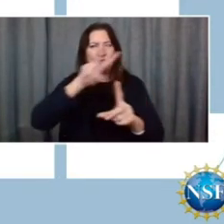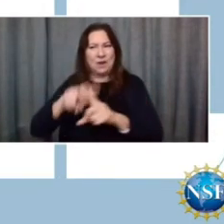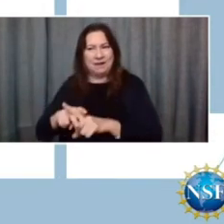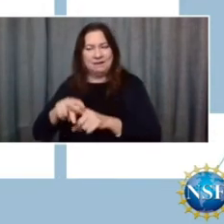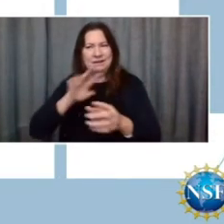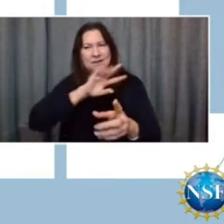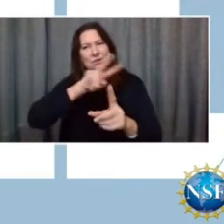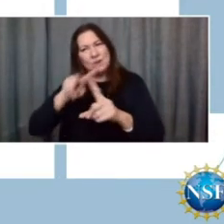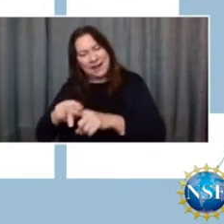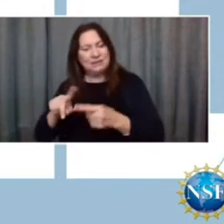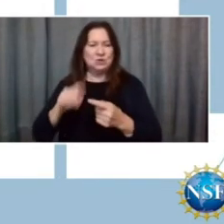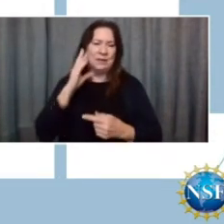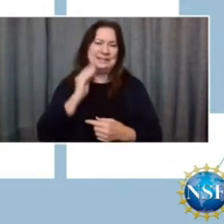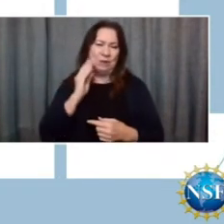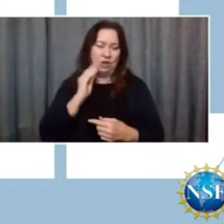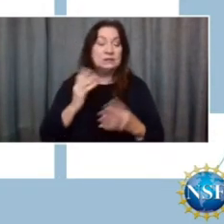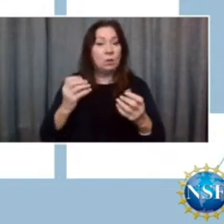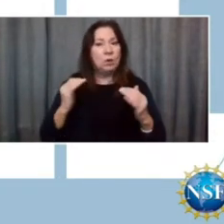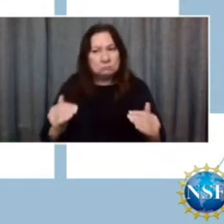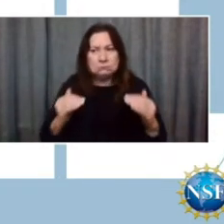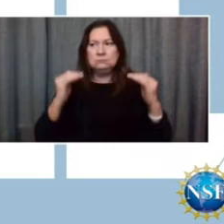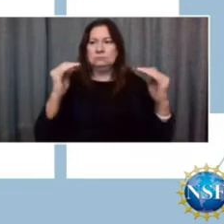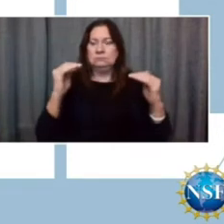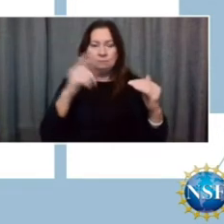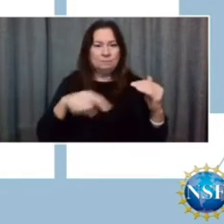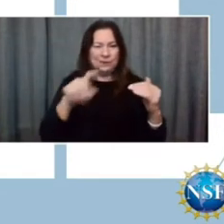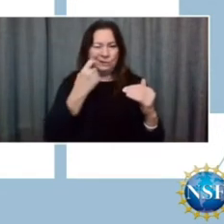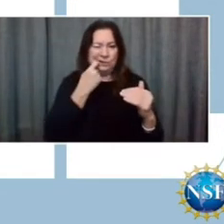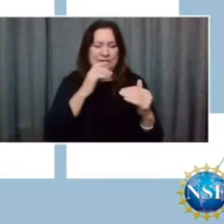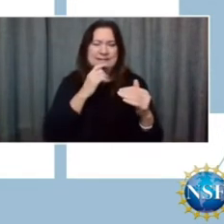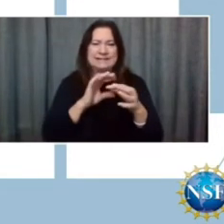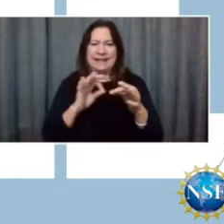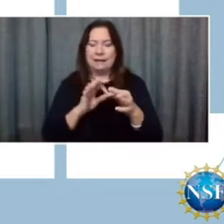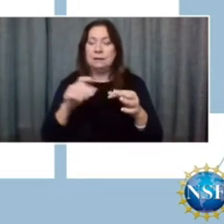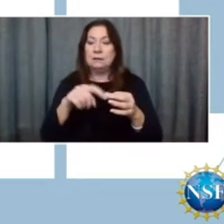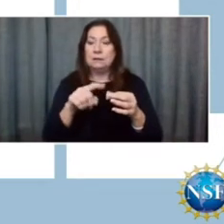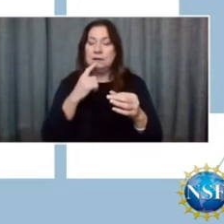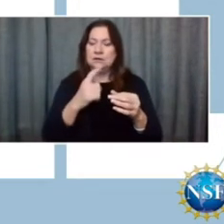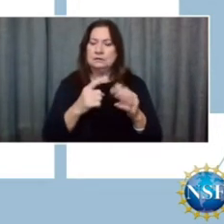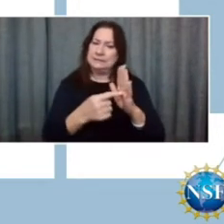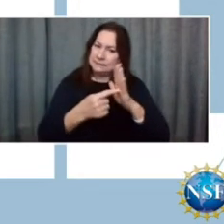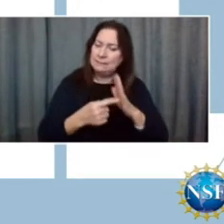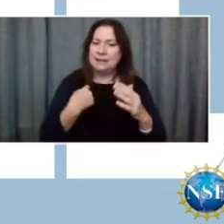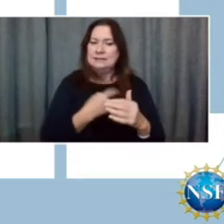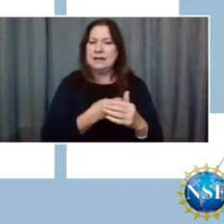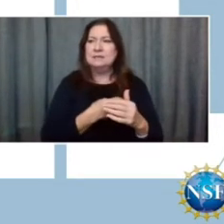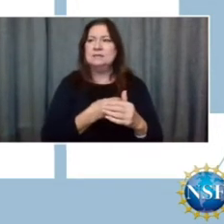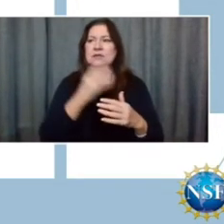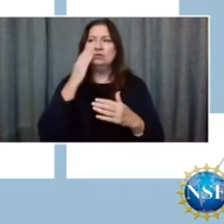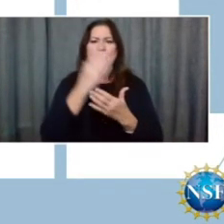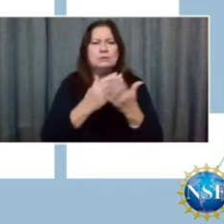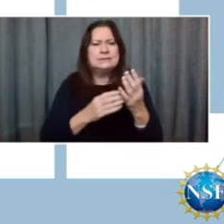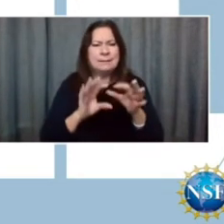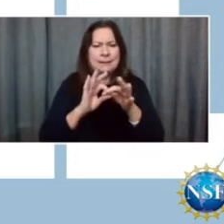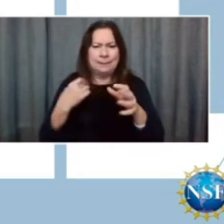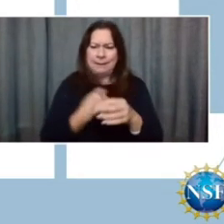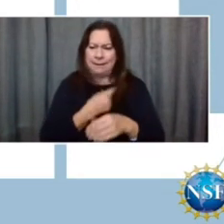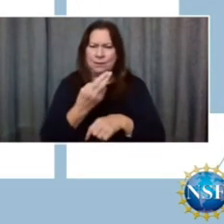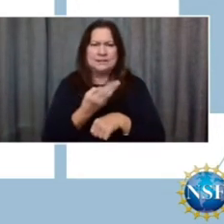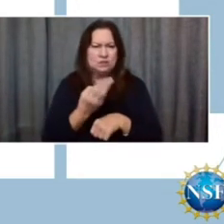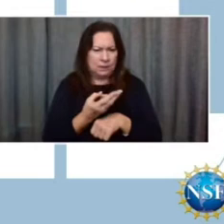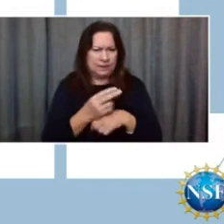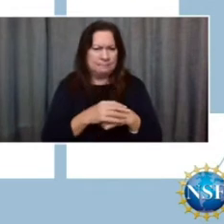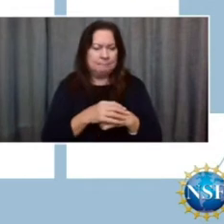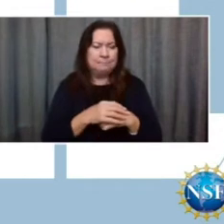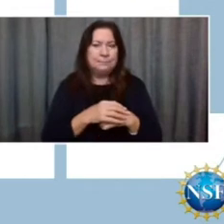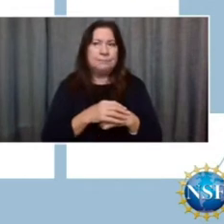So I just want to elevate, right, that you all have just said, here is this, it demands us to know something about our history as